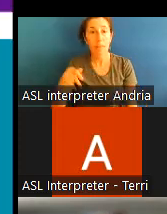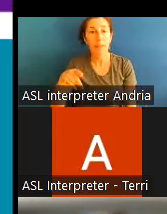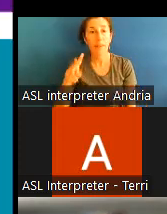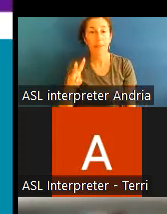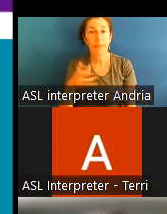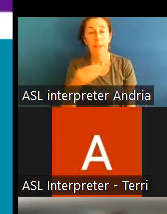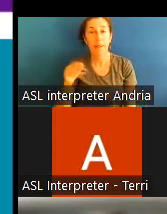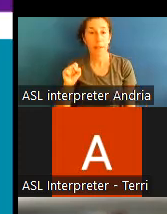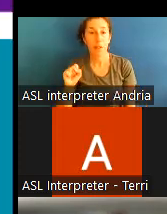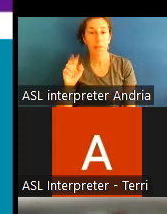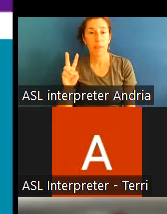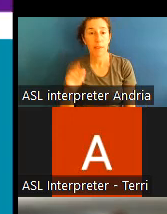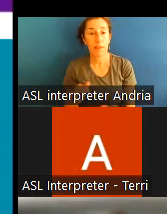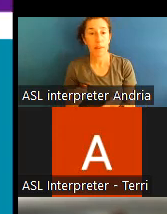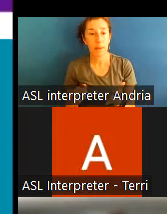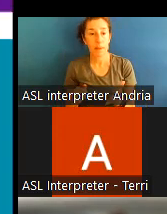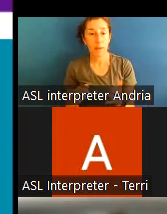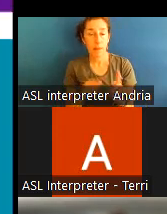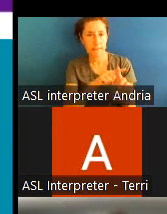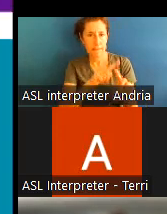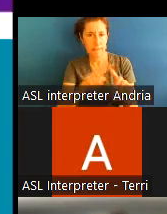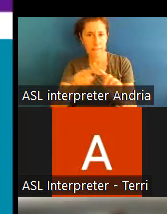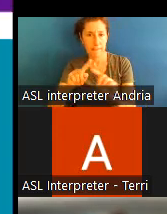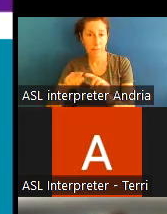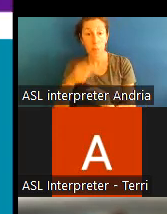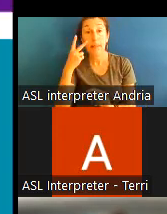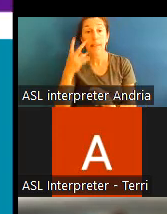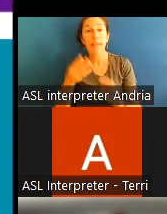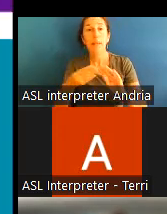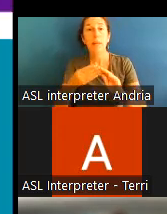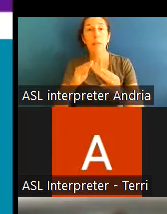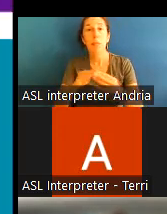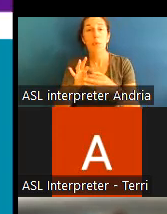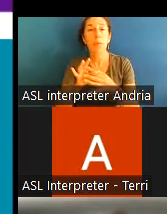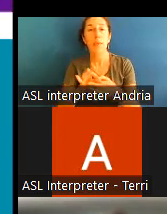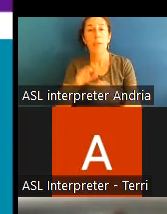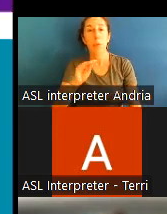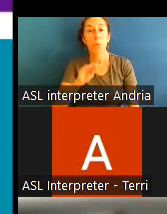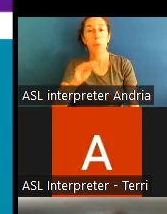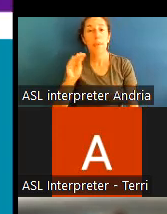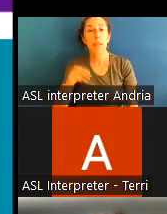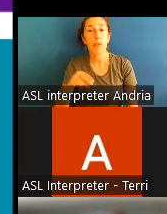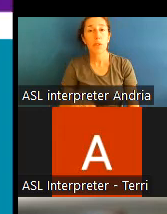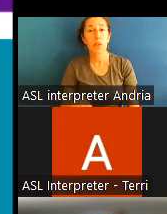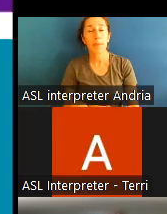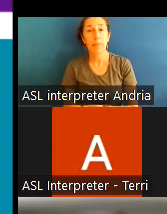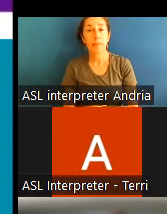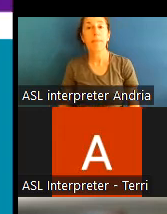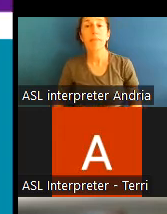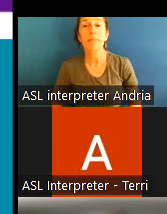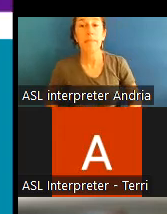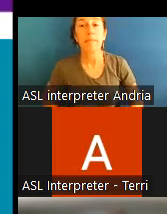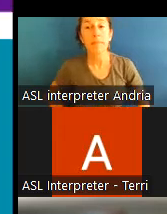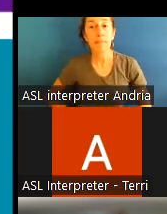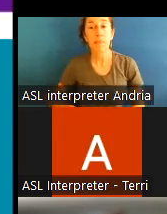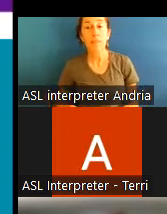numbers are percentage-based. So when we're looking at when we're looking at